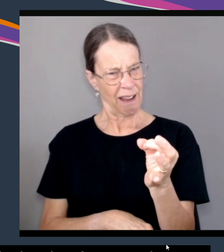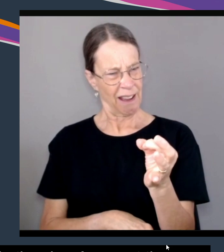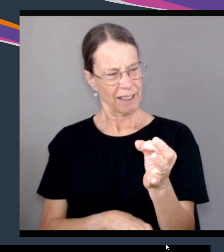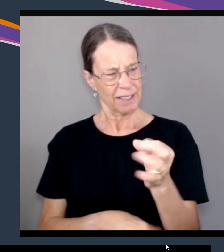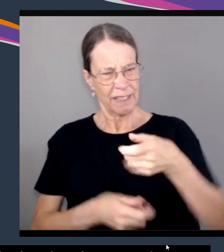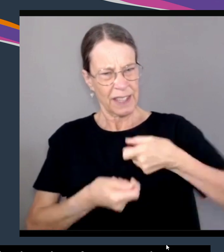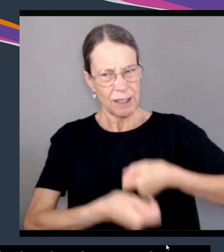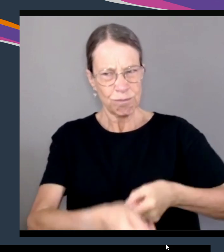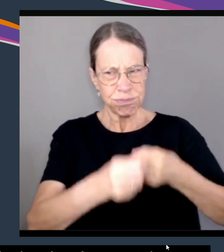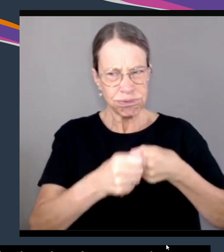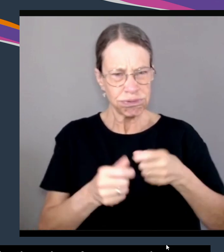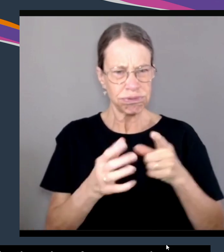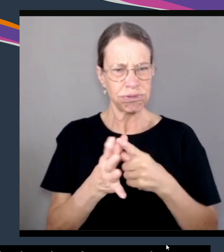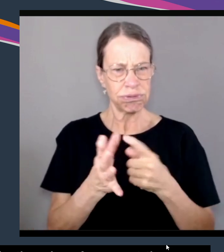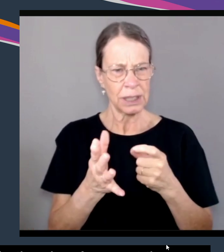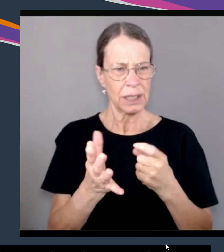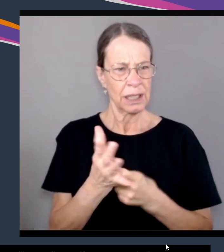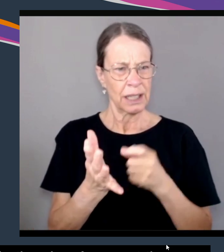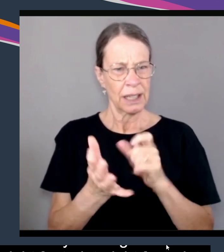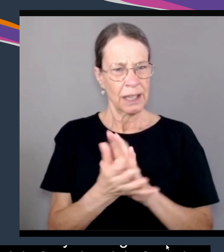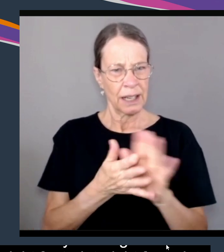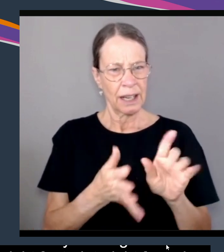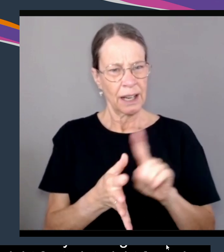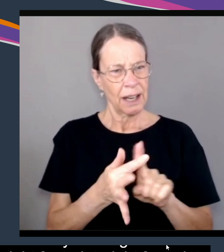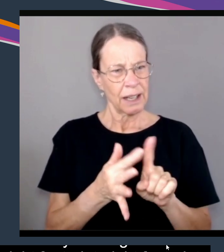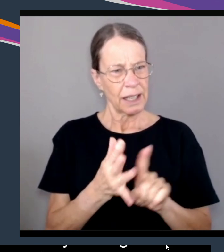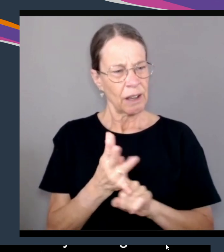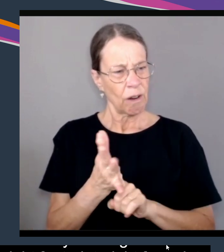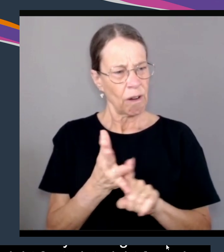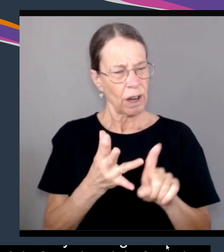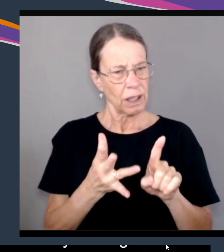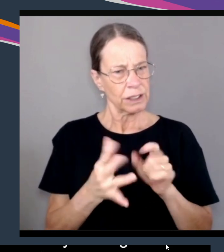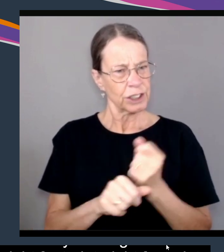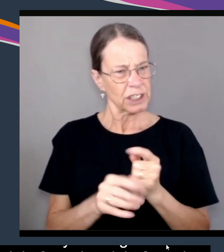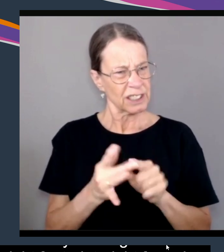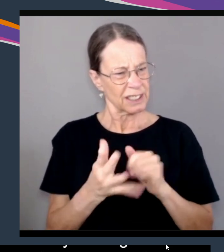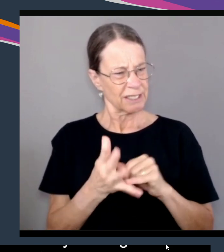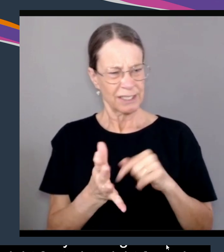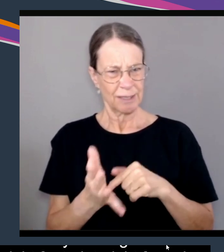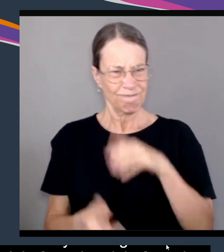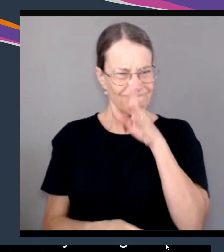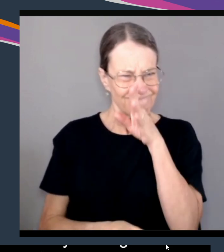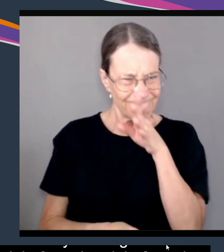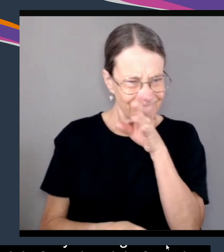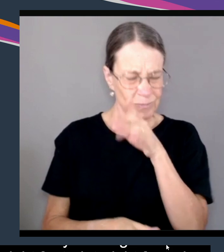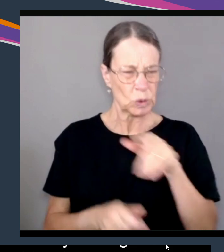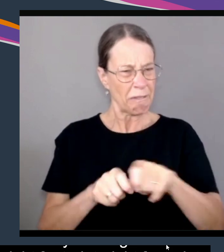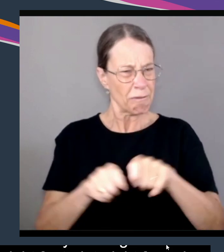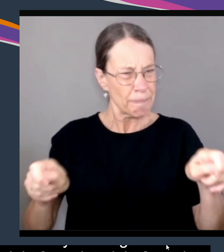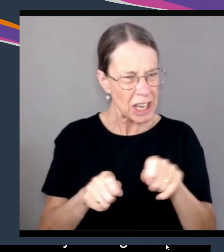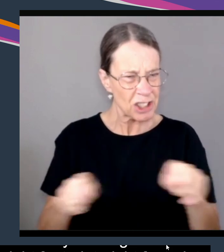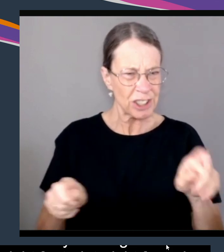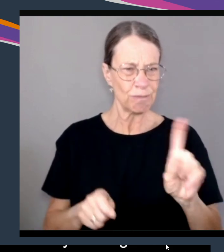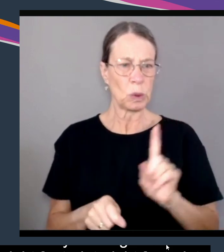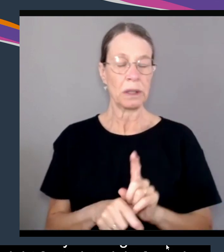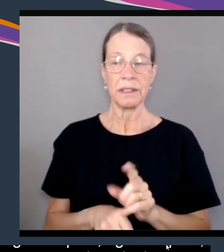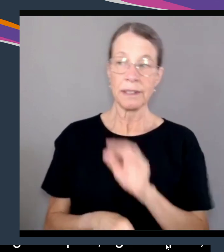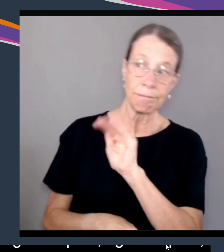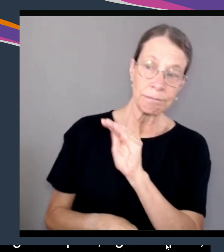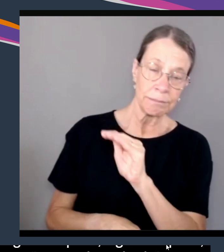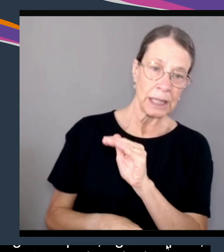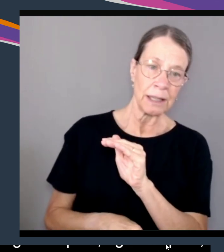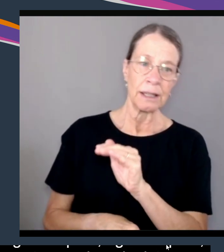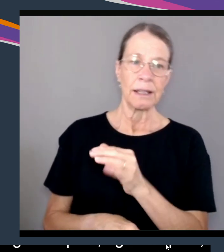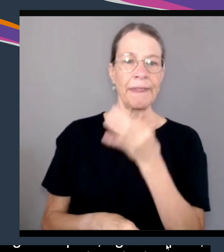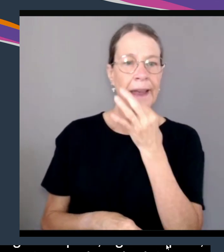on here? We can't understand that we've measured this. So someone had a really good idea and said, let's get some ancestral knowledge in. And they asked the